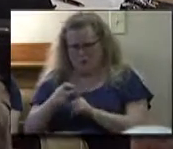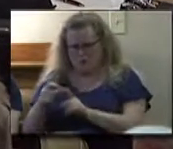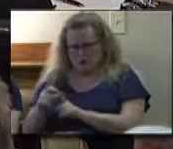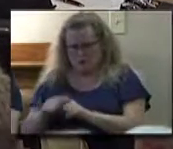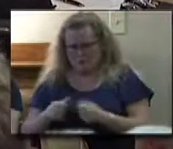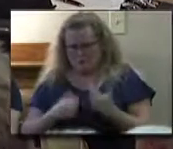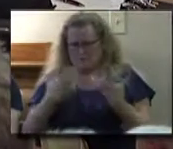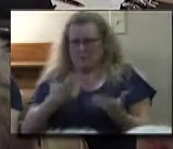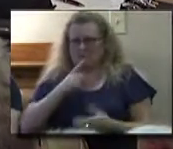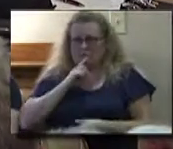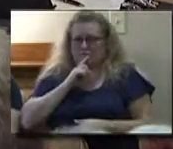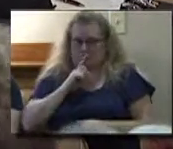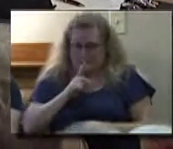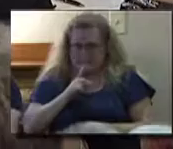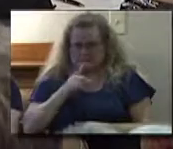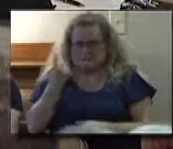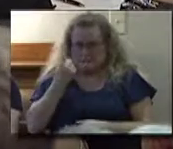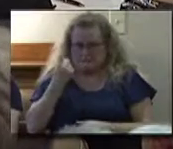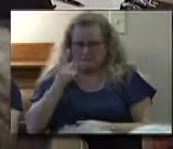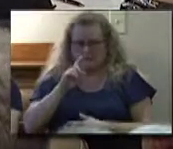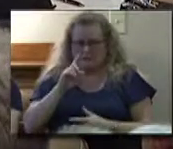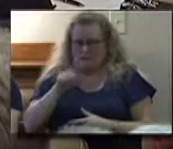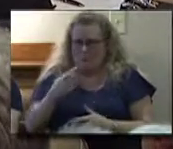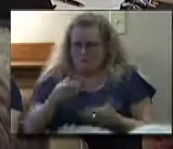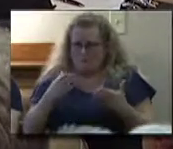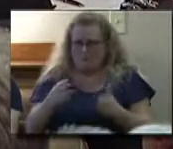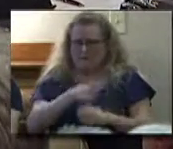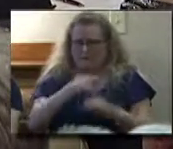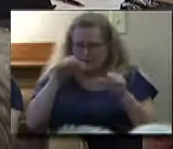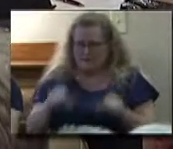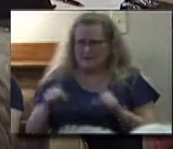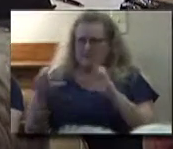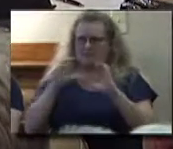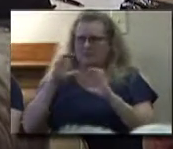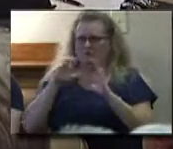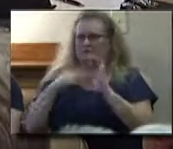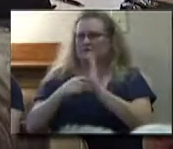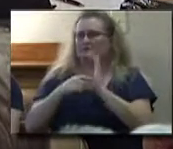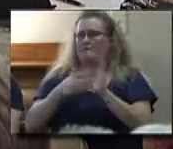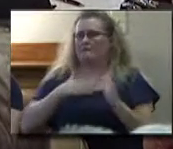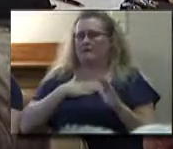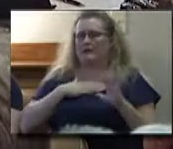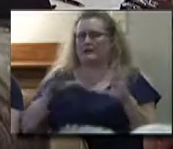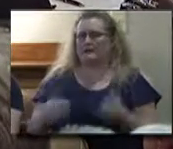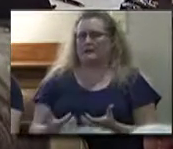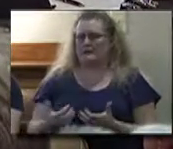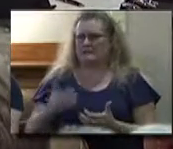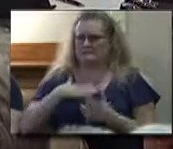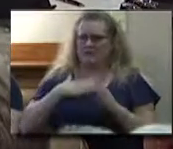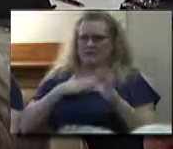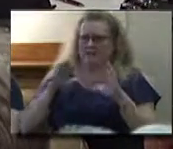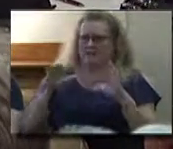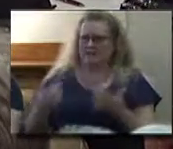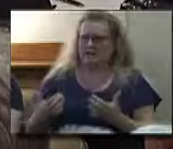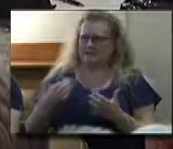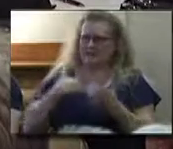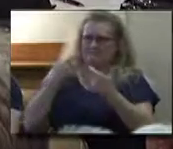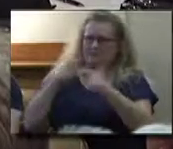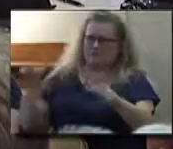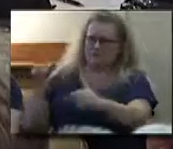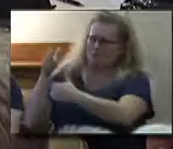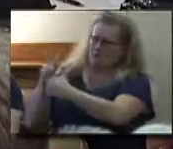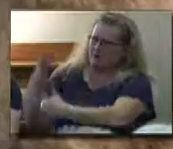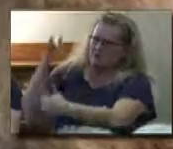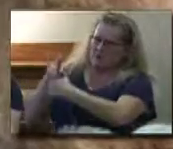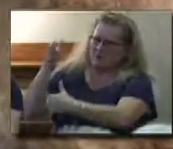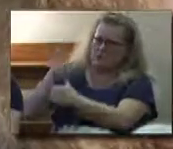really is sometimes the only way they can communicate. For example, in my classes have large windows.